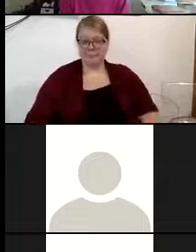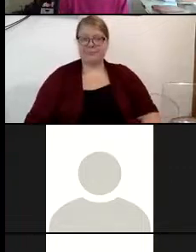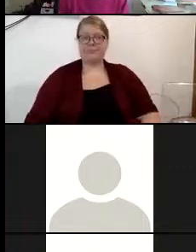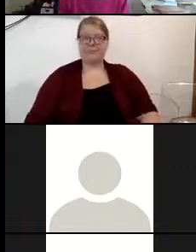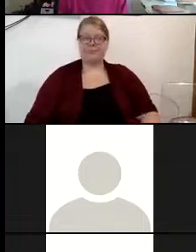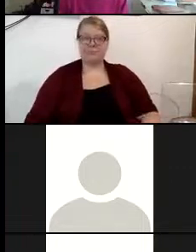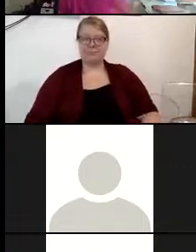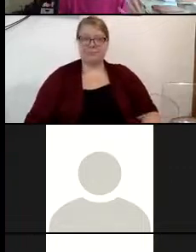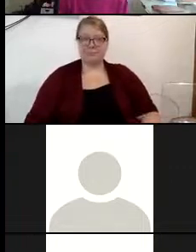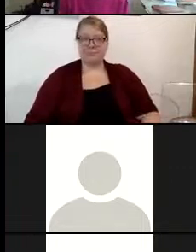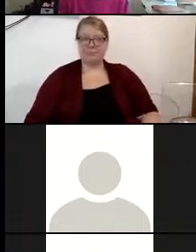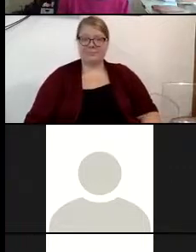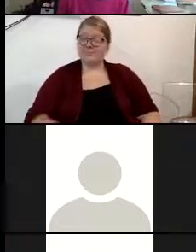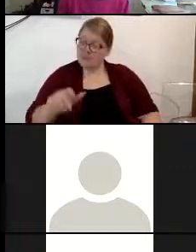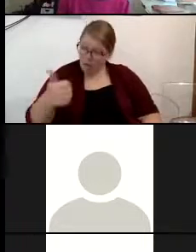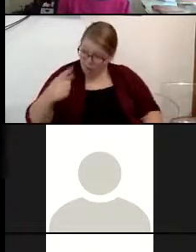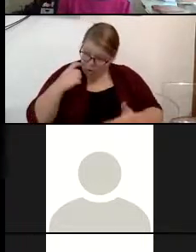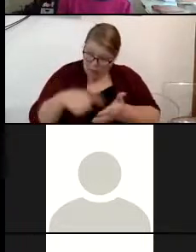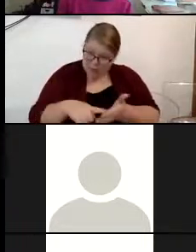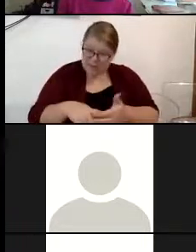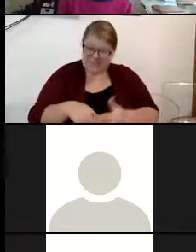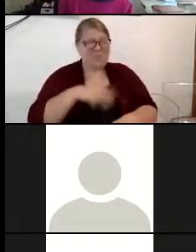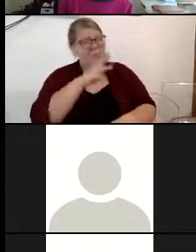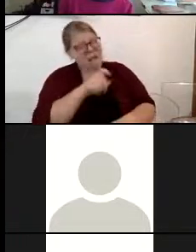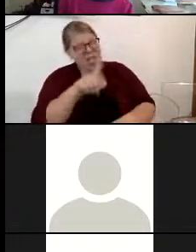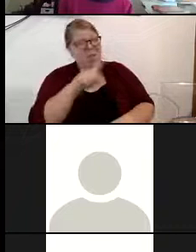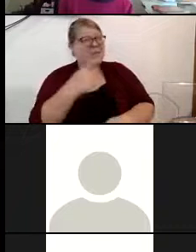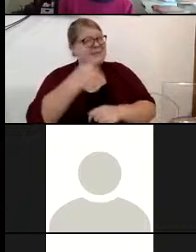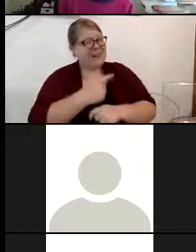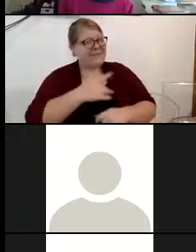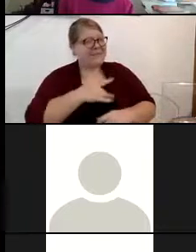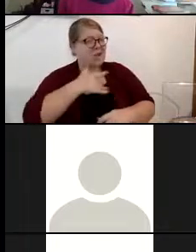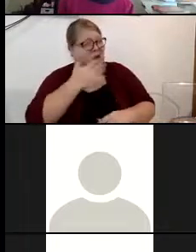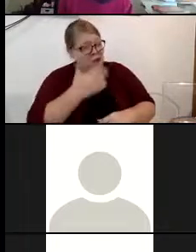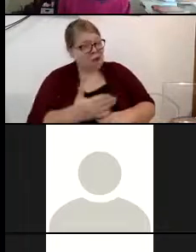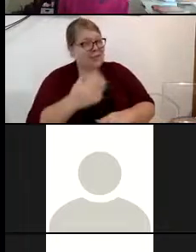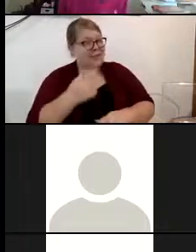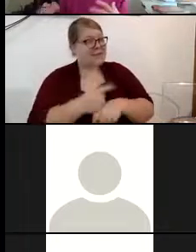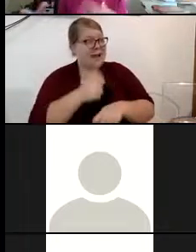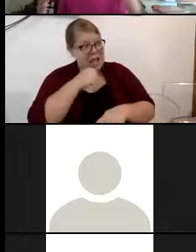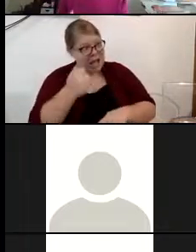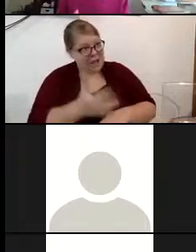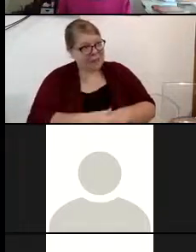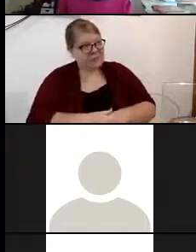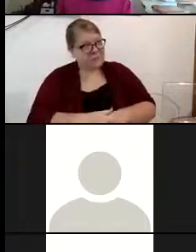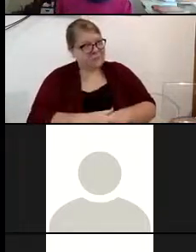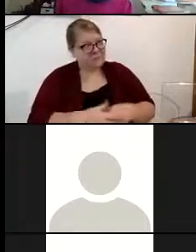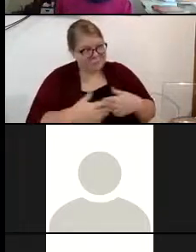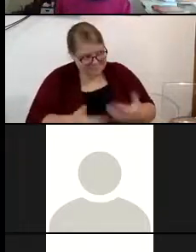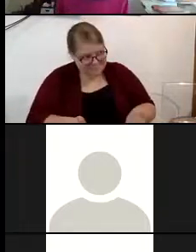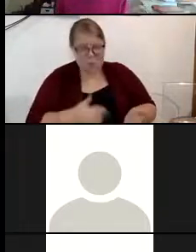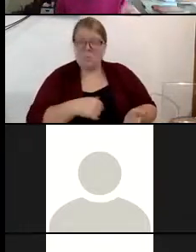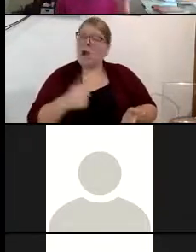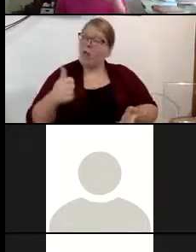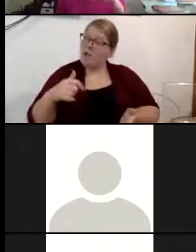Anything else you notice? Well, the only day I felt good was the day I didn't gamble. Yeah. Then another